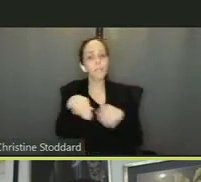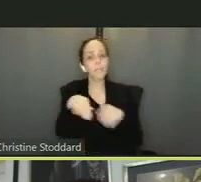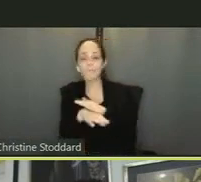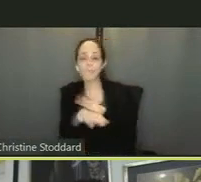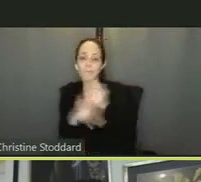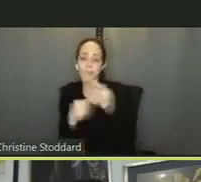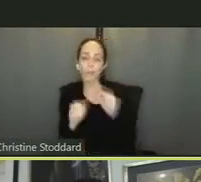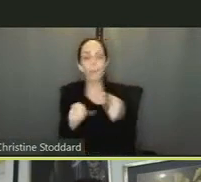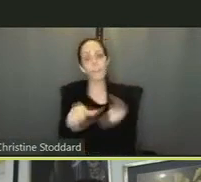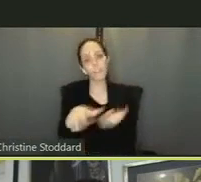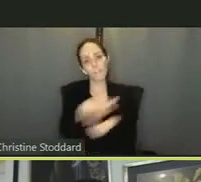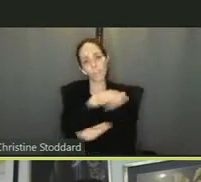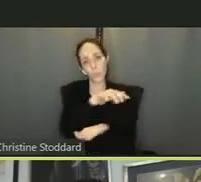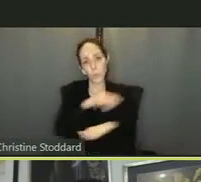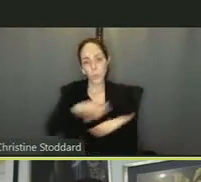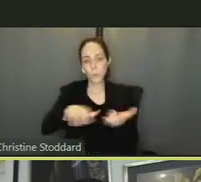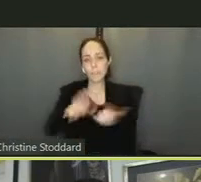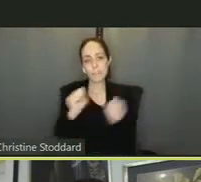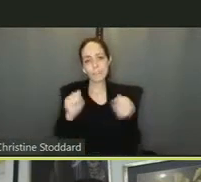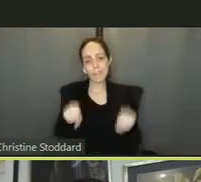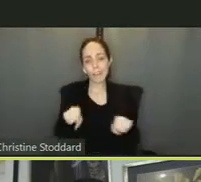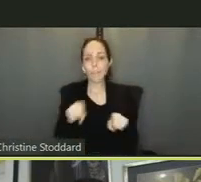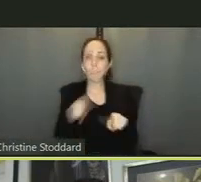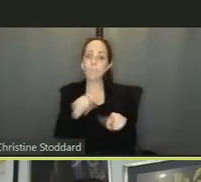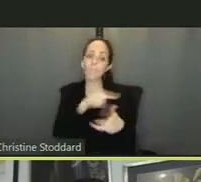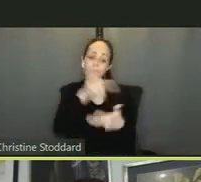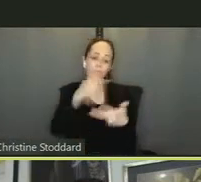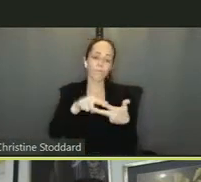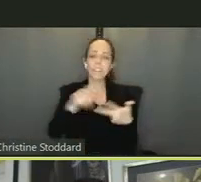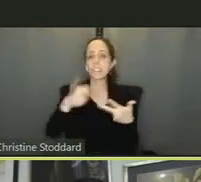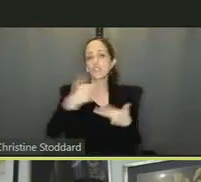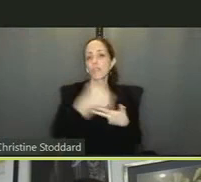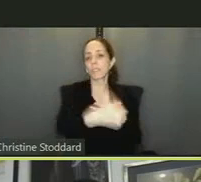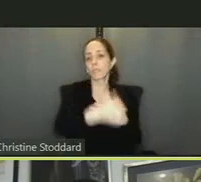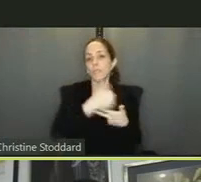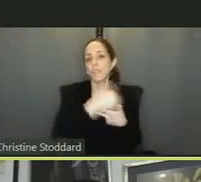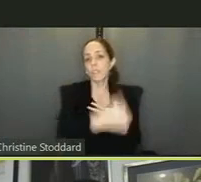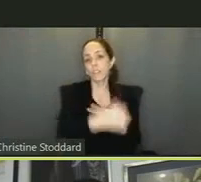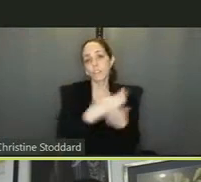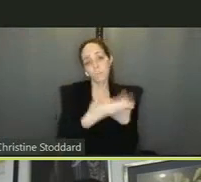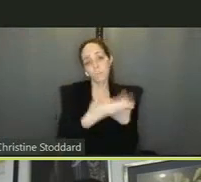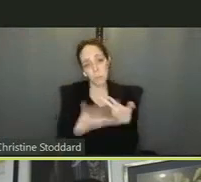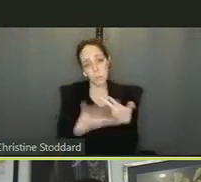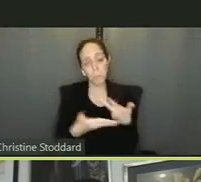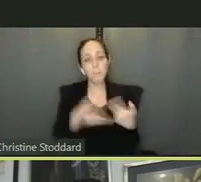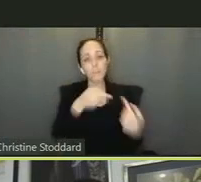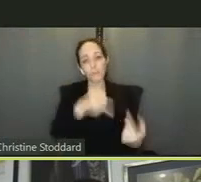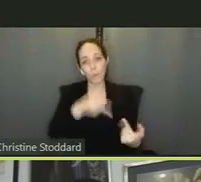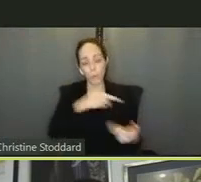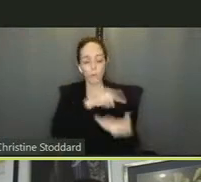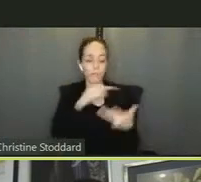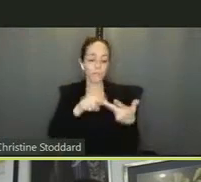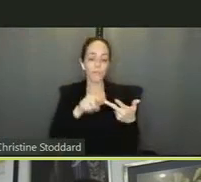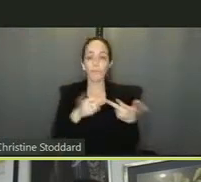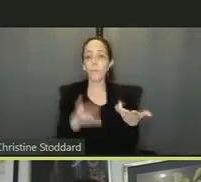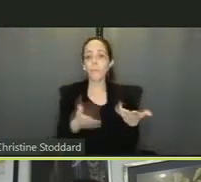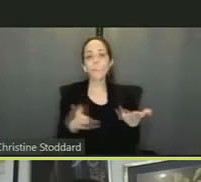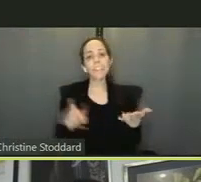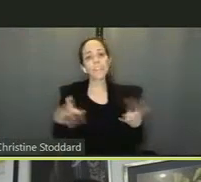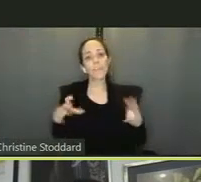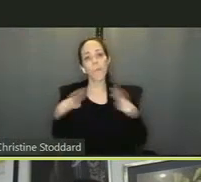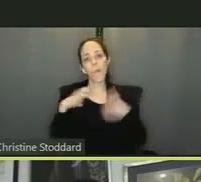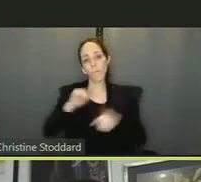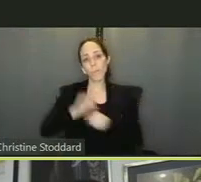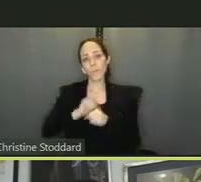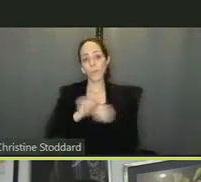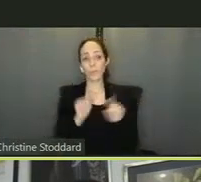to have transportation to the vaccine site. You might have to take a day off of work to get that vaccine.